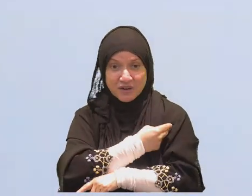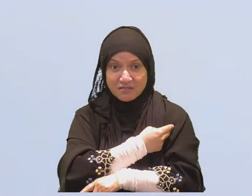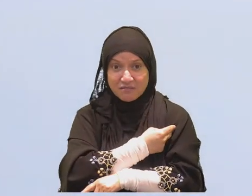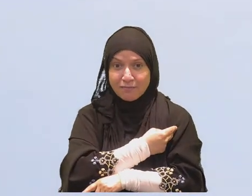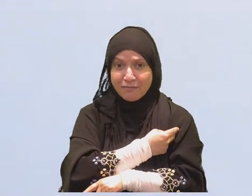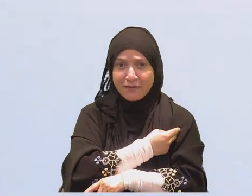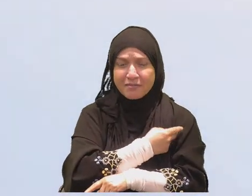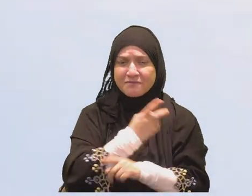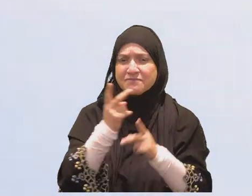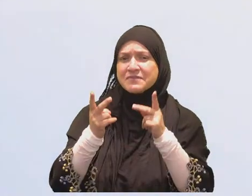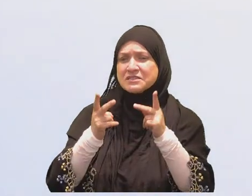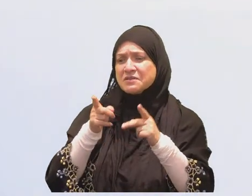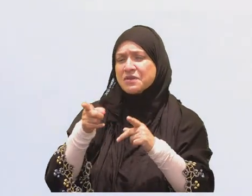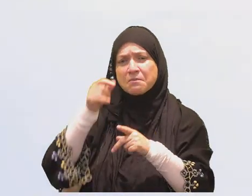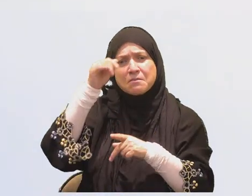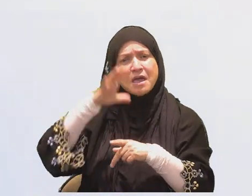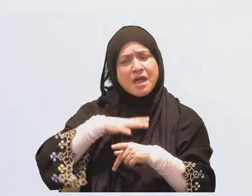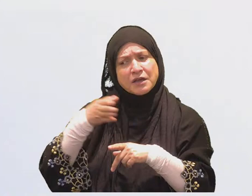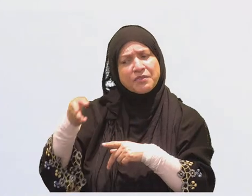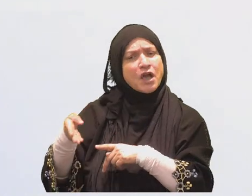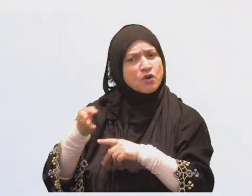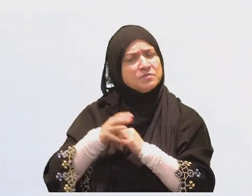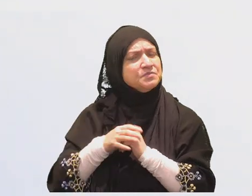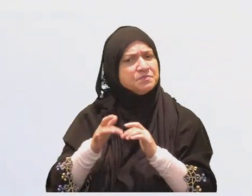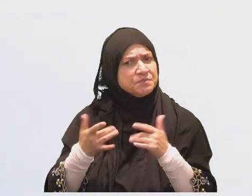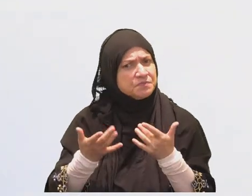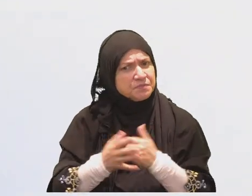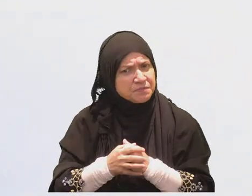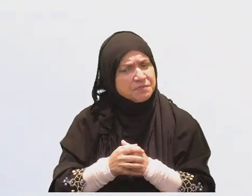The overwhelming majority of us.